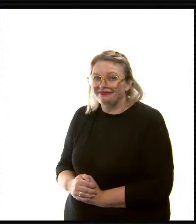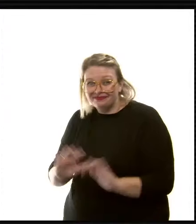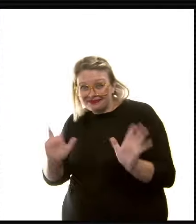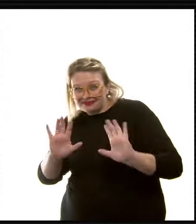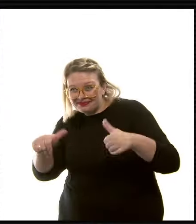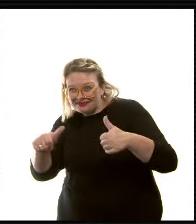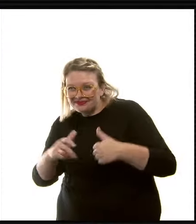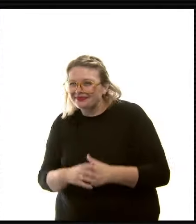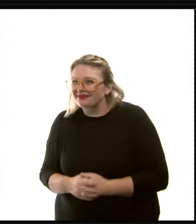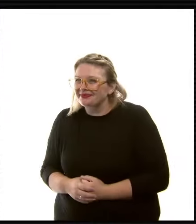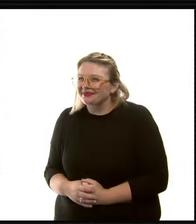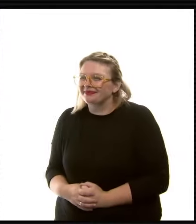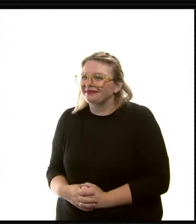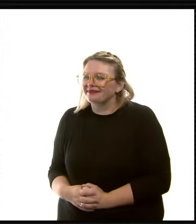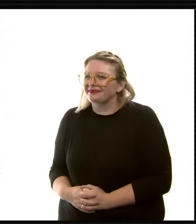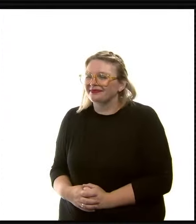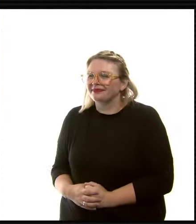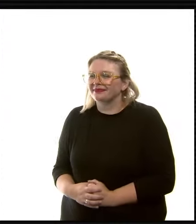Hi.